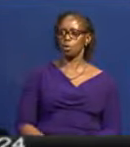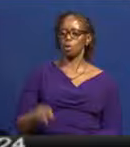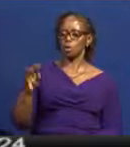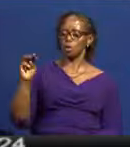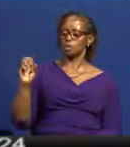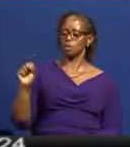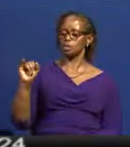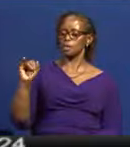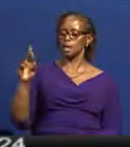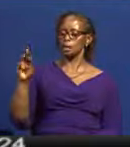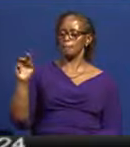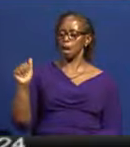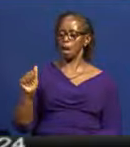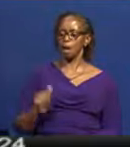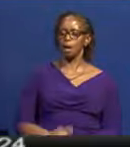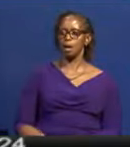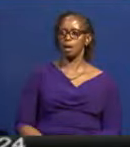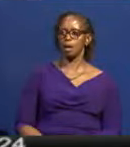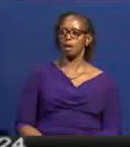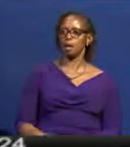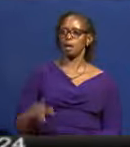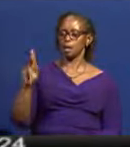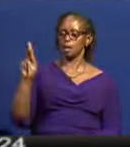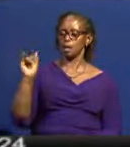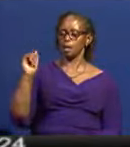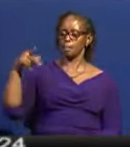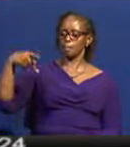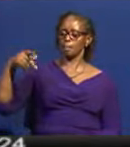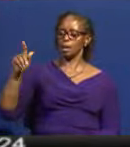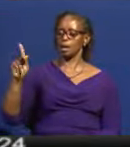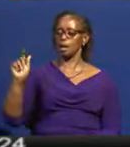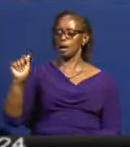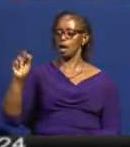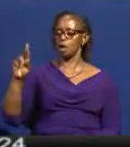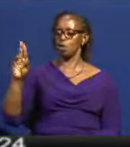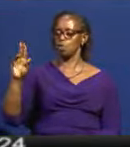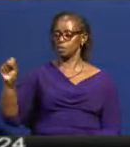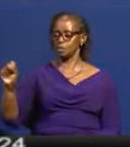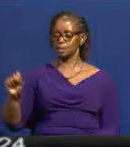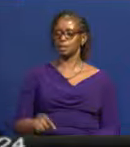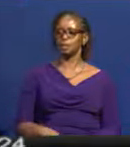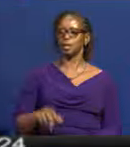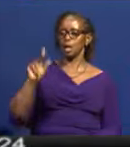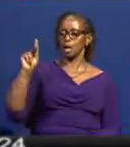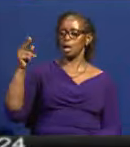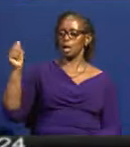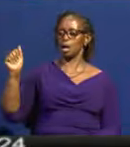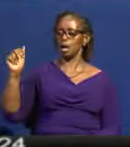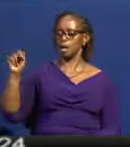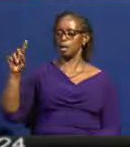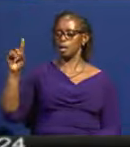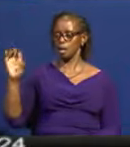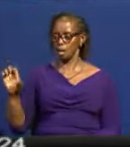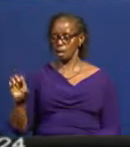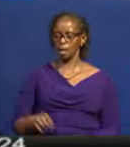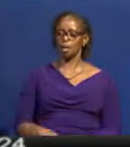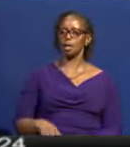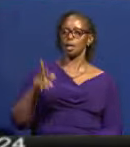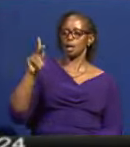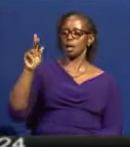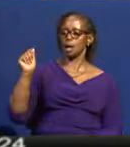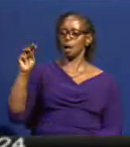Musa Sirma, Joseph Kipkarus, Joshua Kandie, Charles Kamuren,